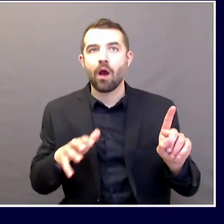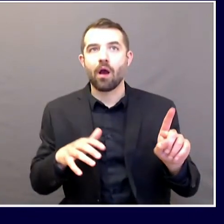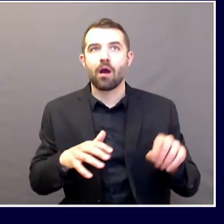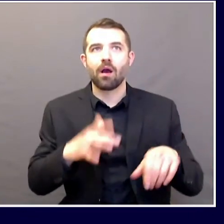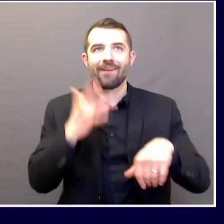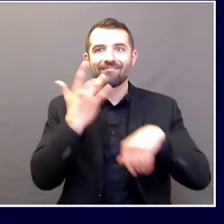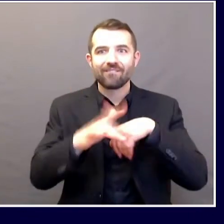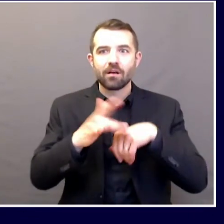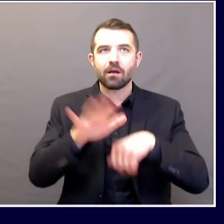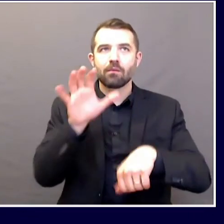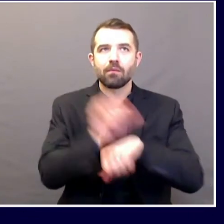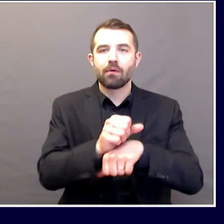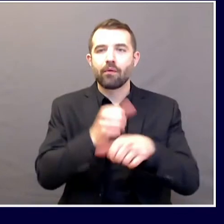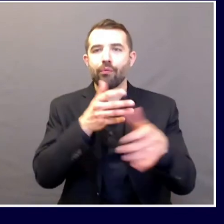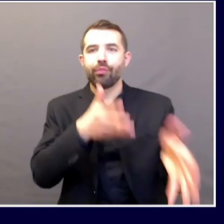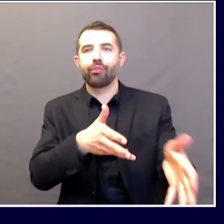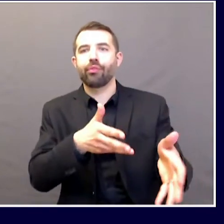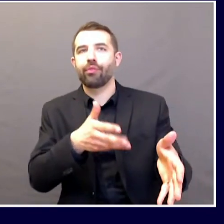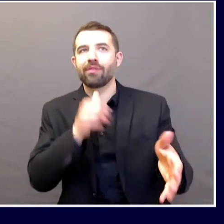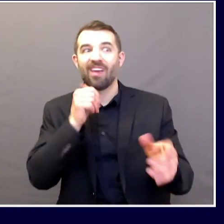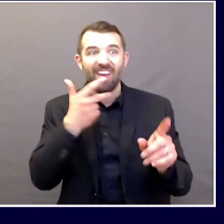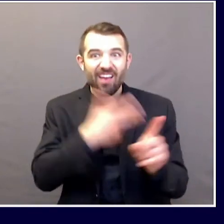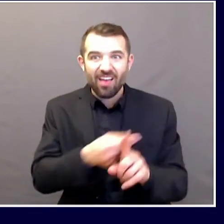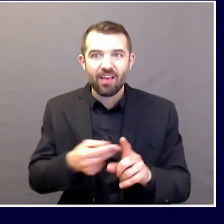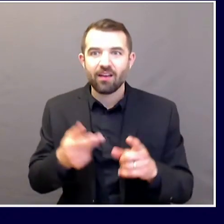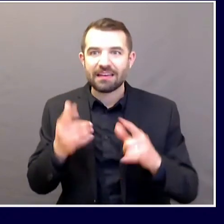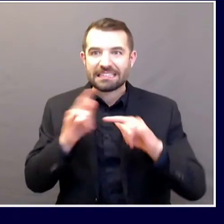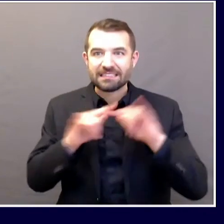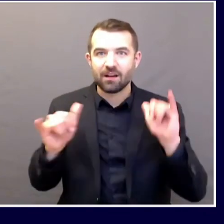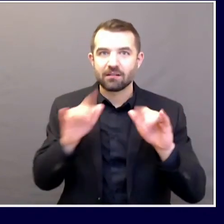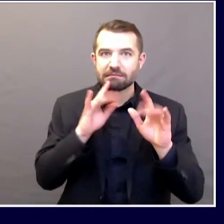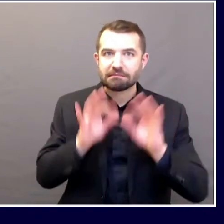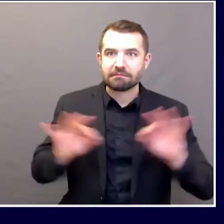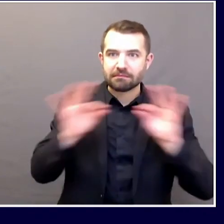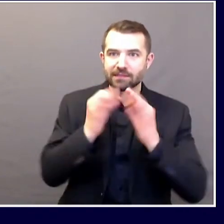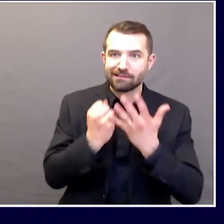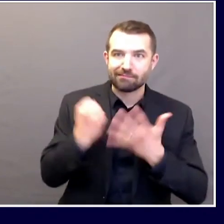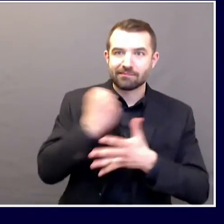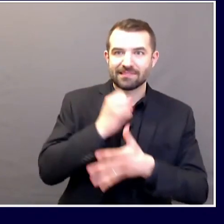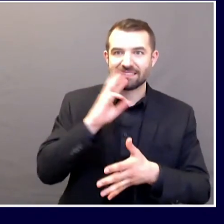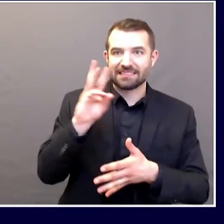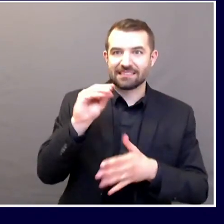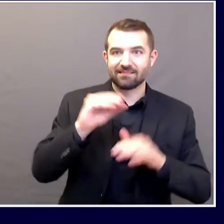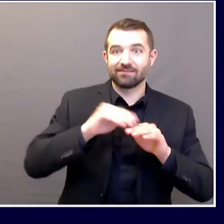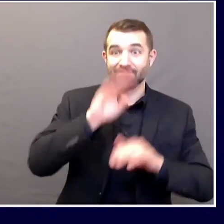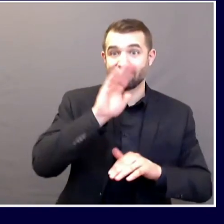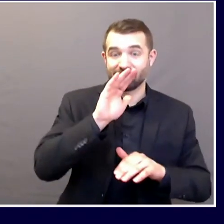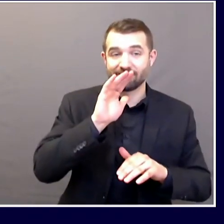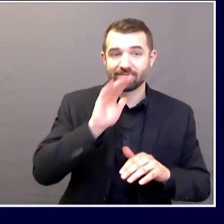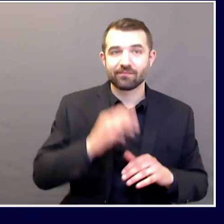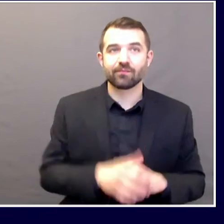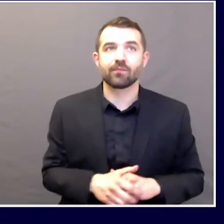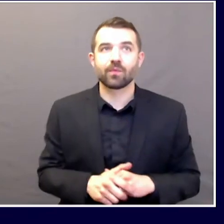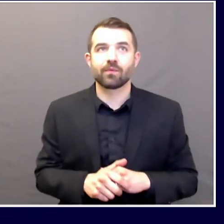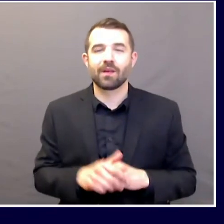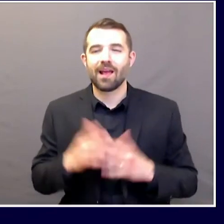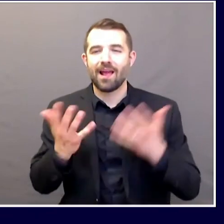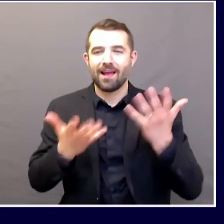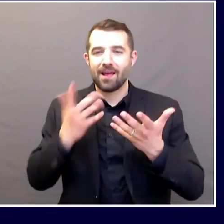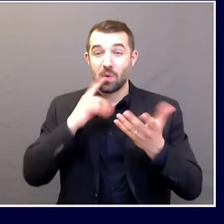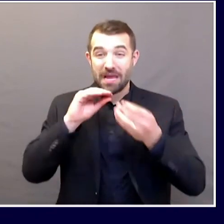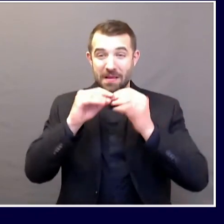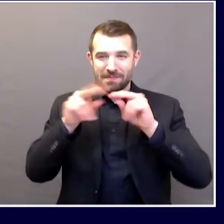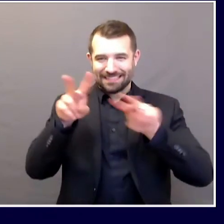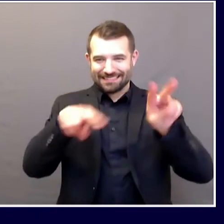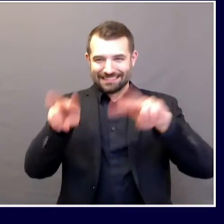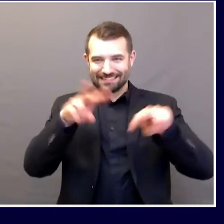80 from getting their shot. So that's the balance that we're trying to strike. And I'm taking a hard look at those data. Our entire team is.